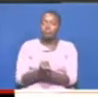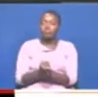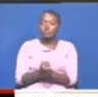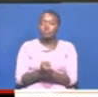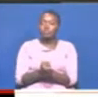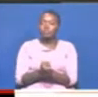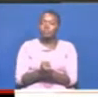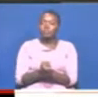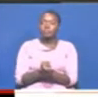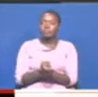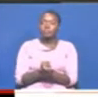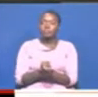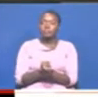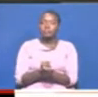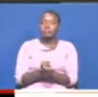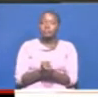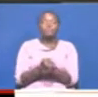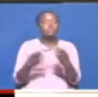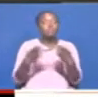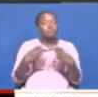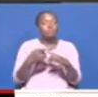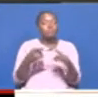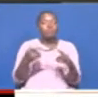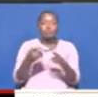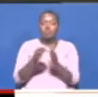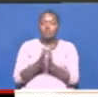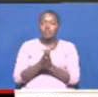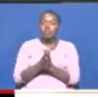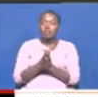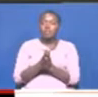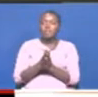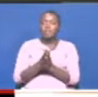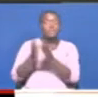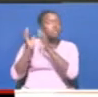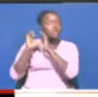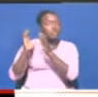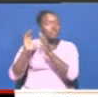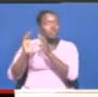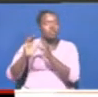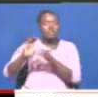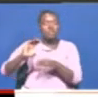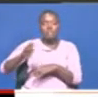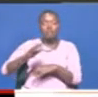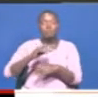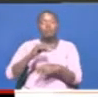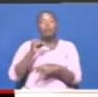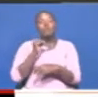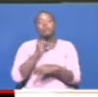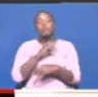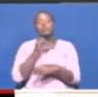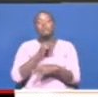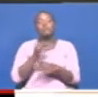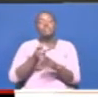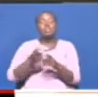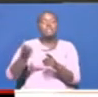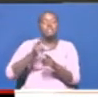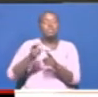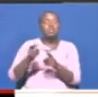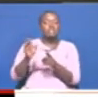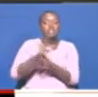In other news, residents from Jambo in Rabai Kilifi County are decrying increased environmental pollution in the